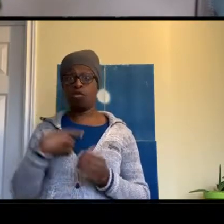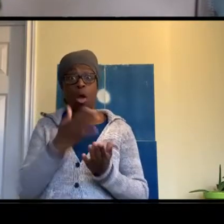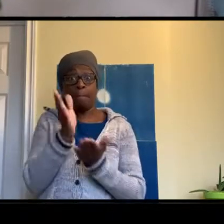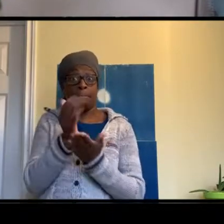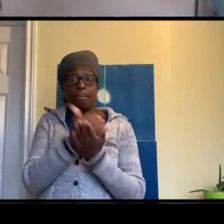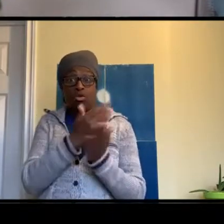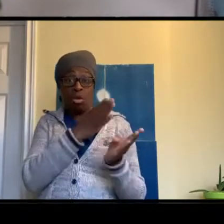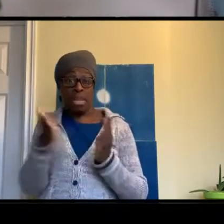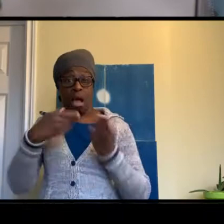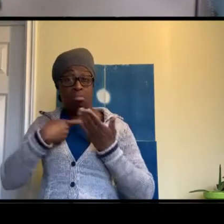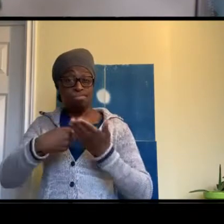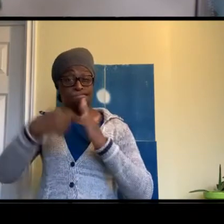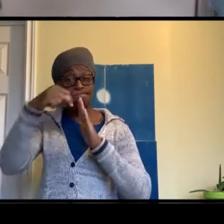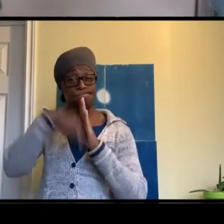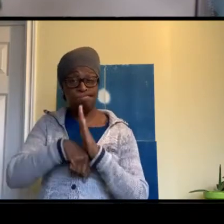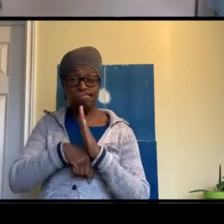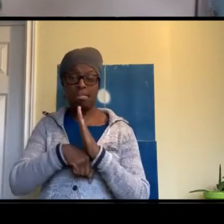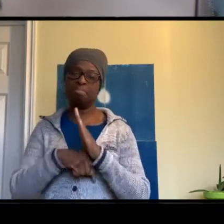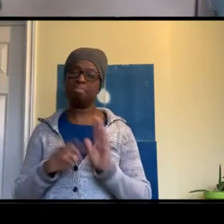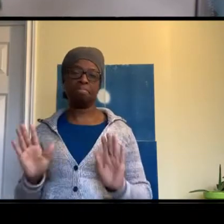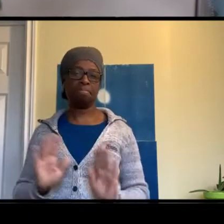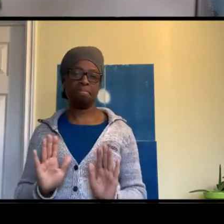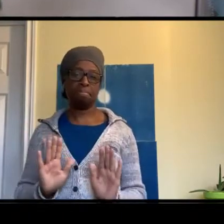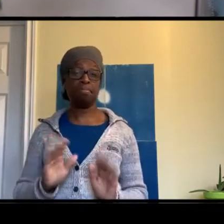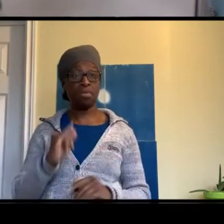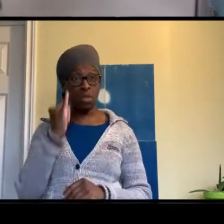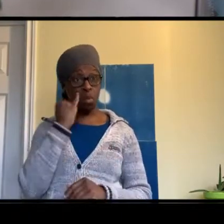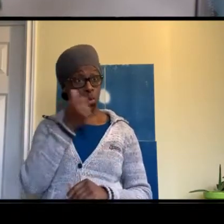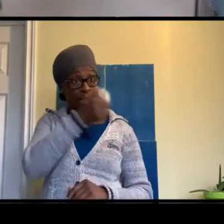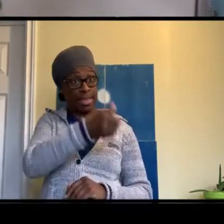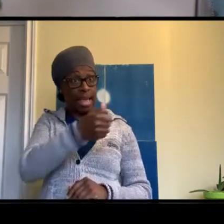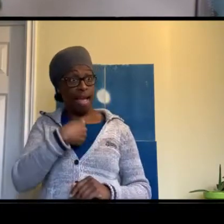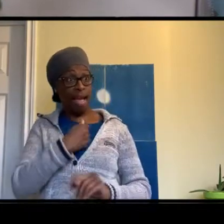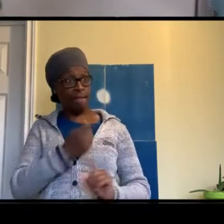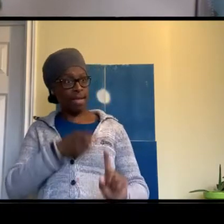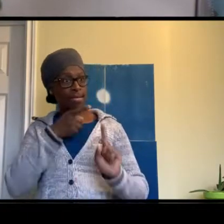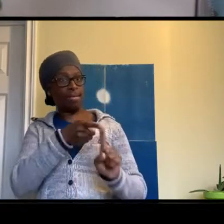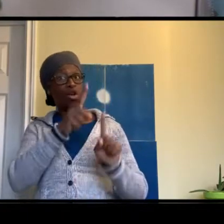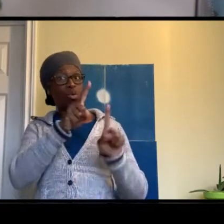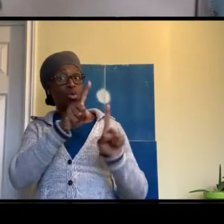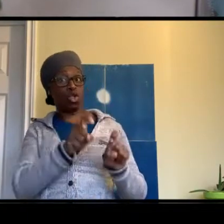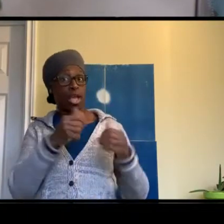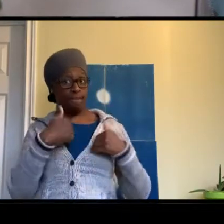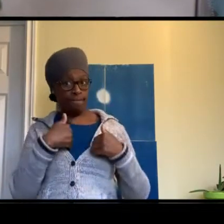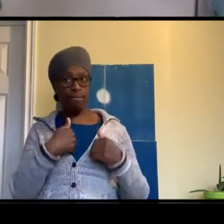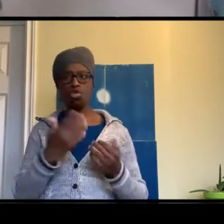or you want to learn more, you want to have a whole workshop just about budgets,